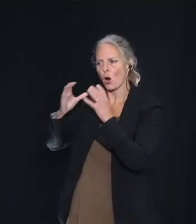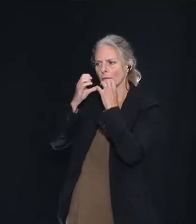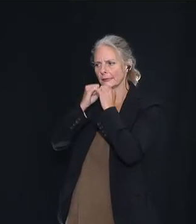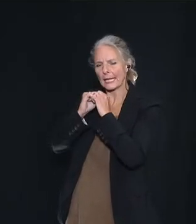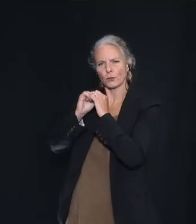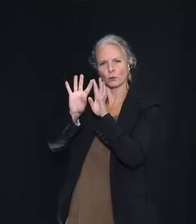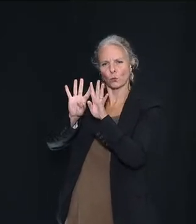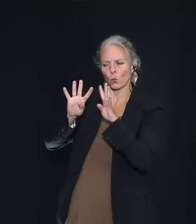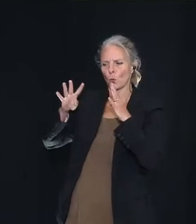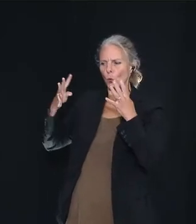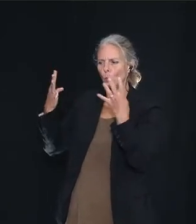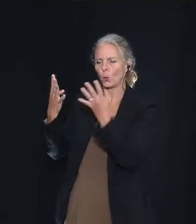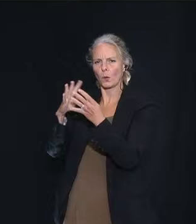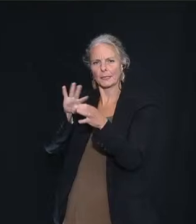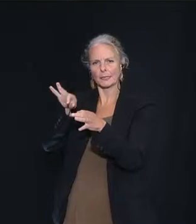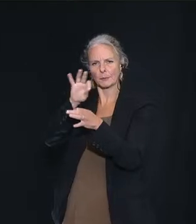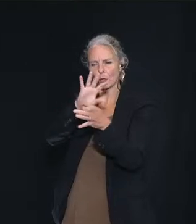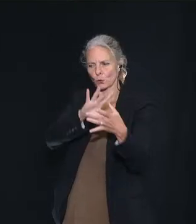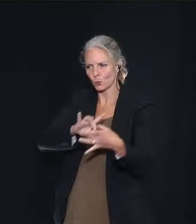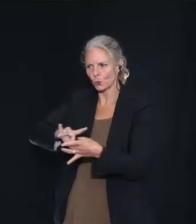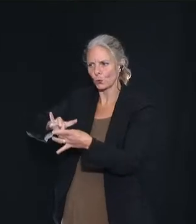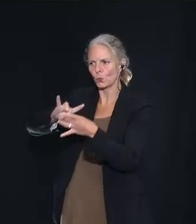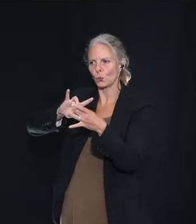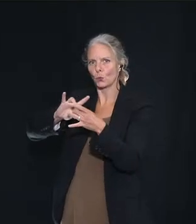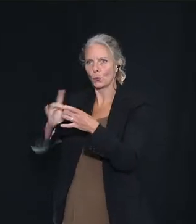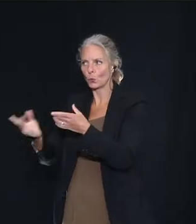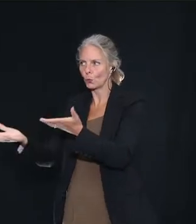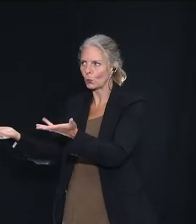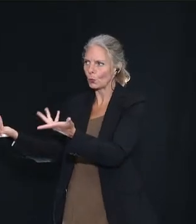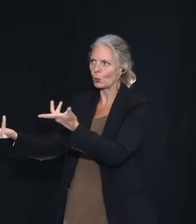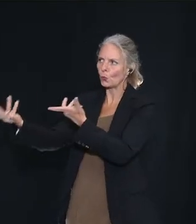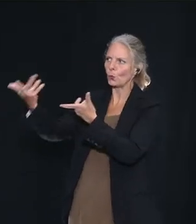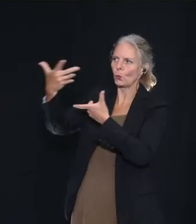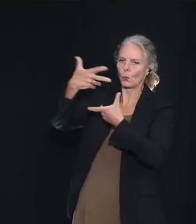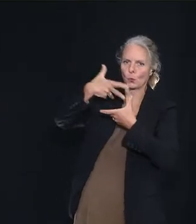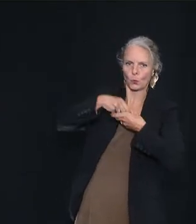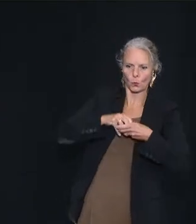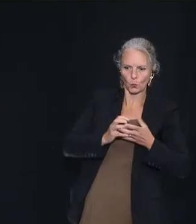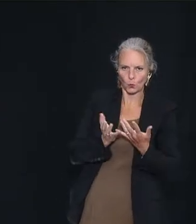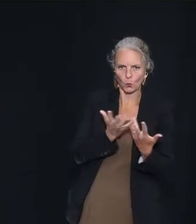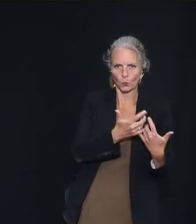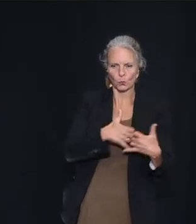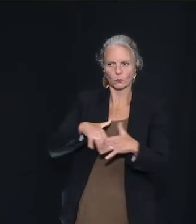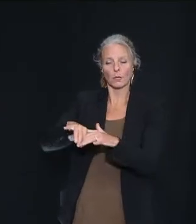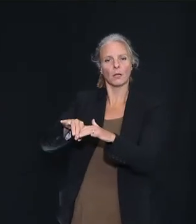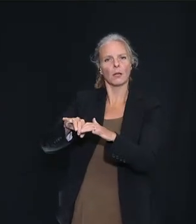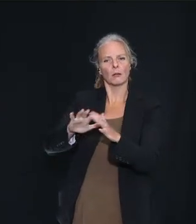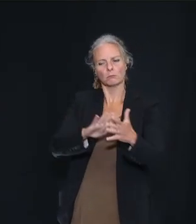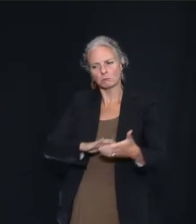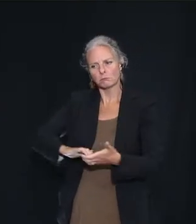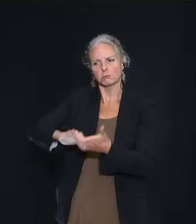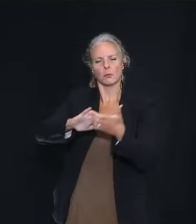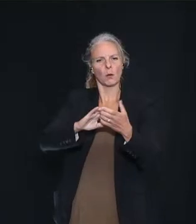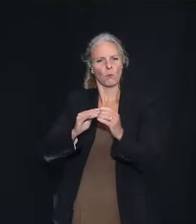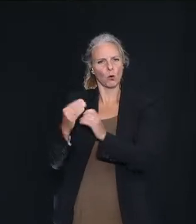spirits so they can be with us, so we can be united and stronger